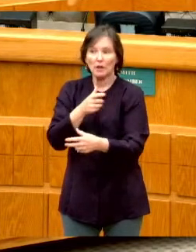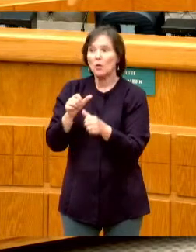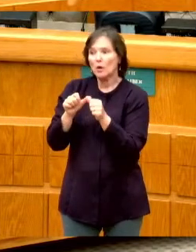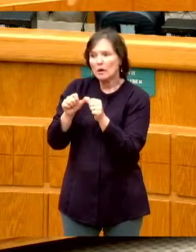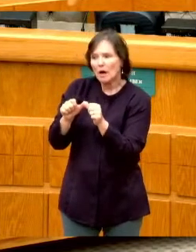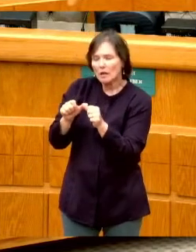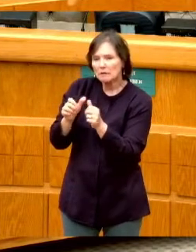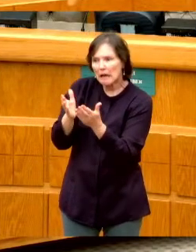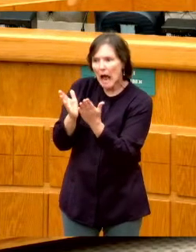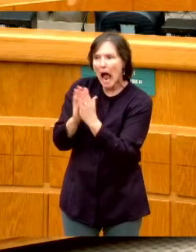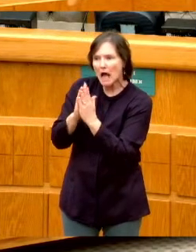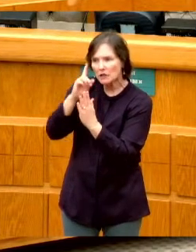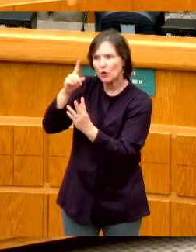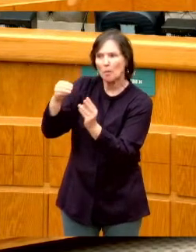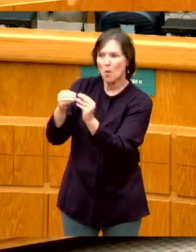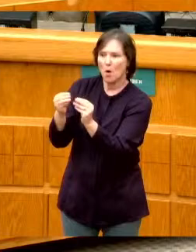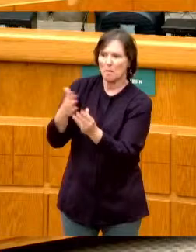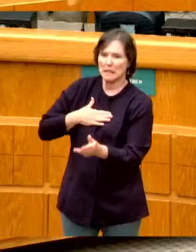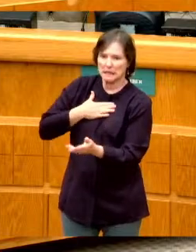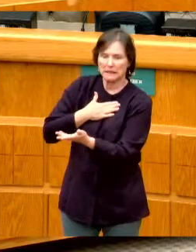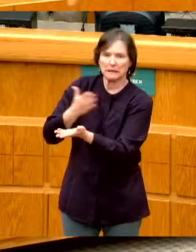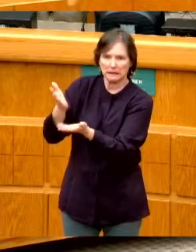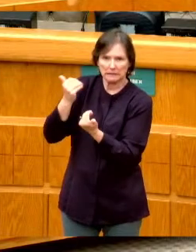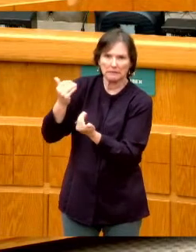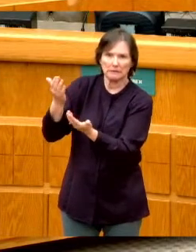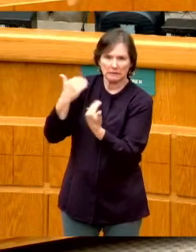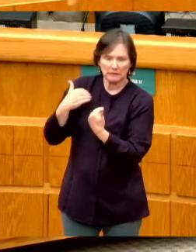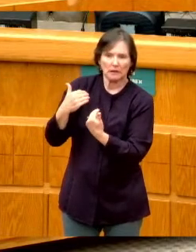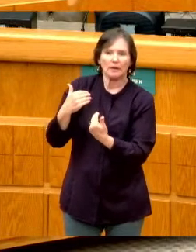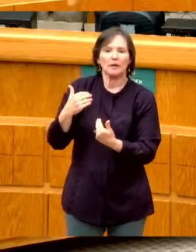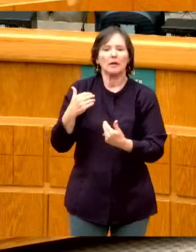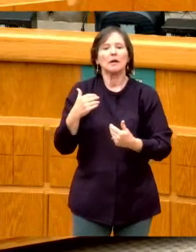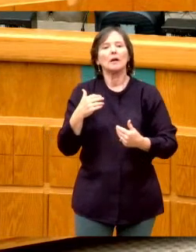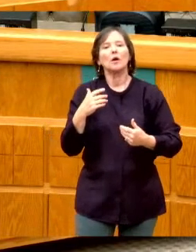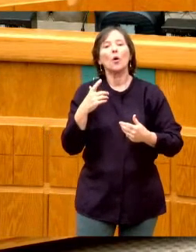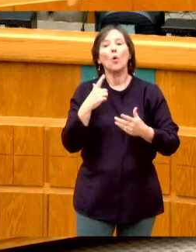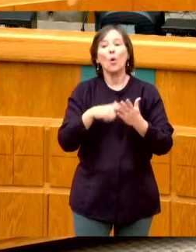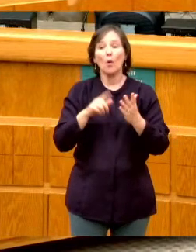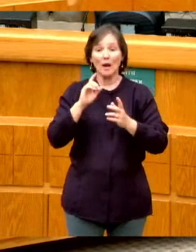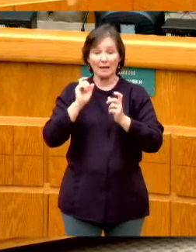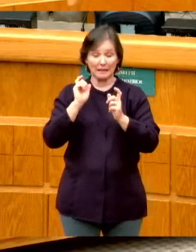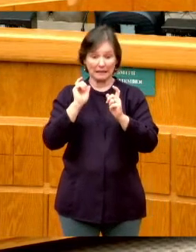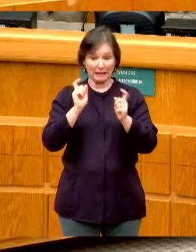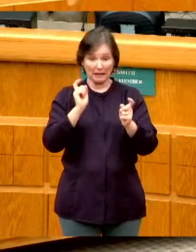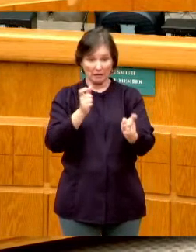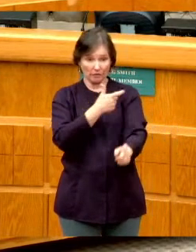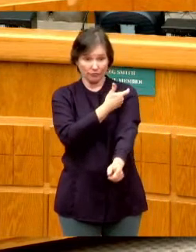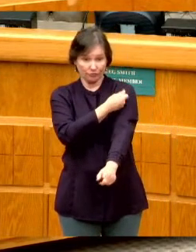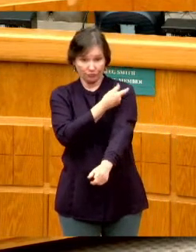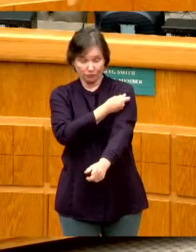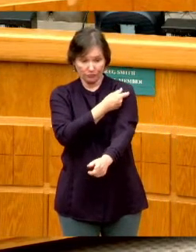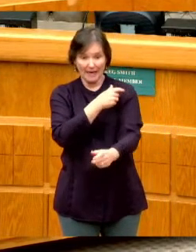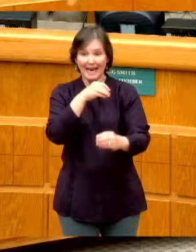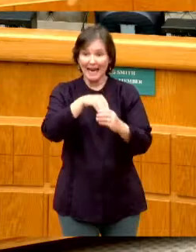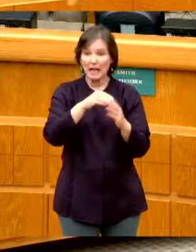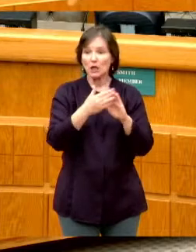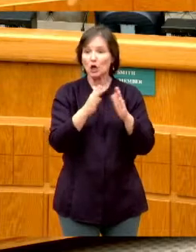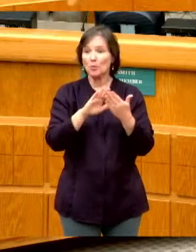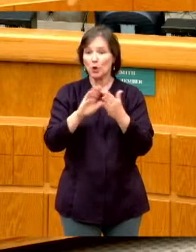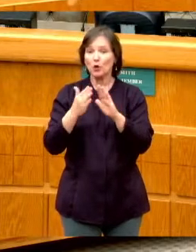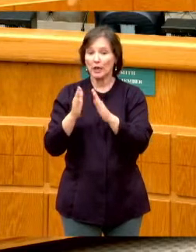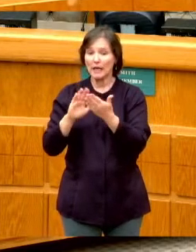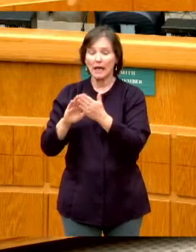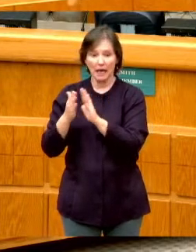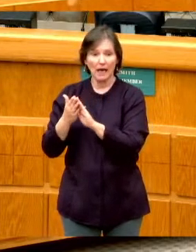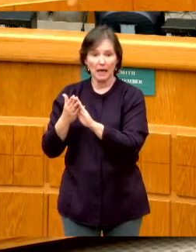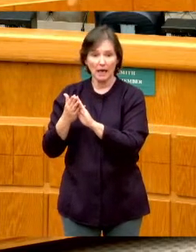we distribute within the community really is up to what that allocation panel winds